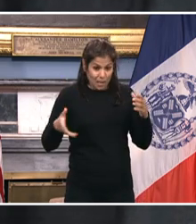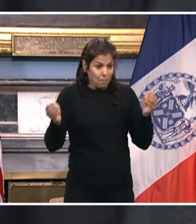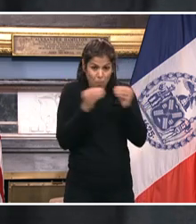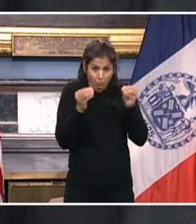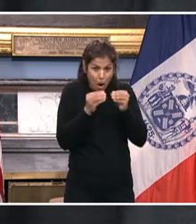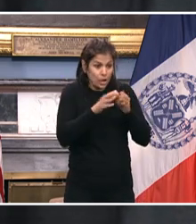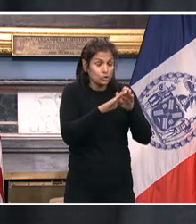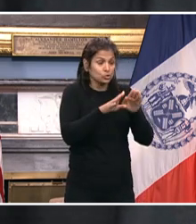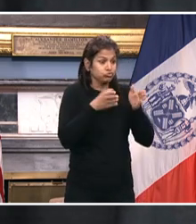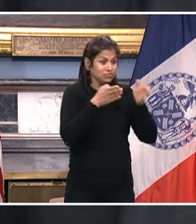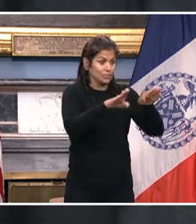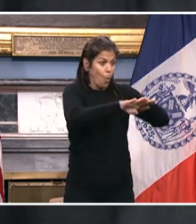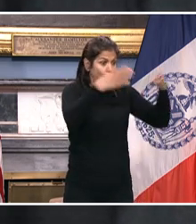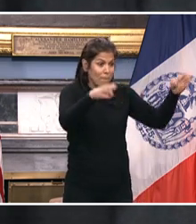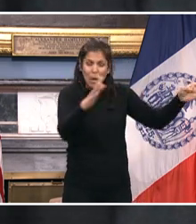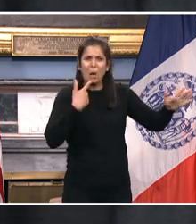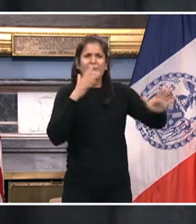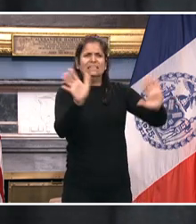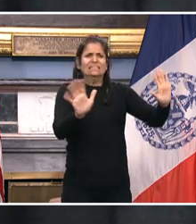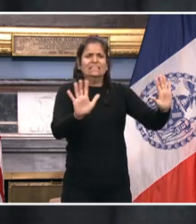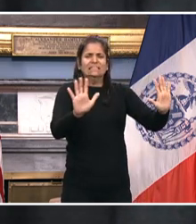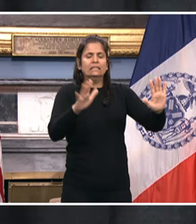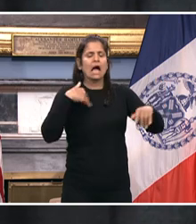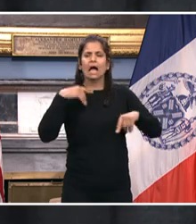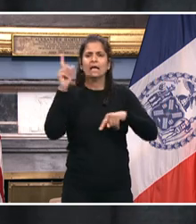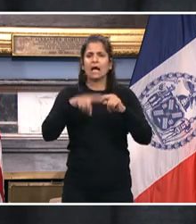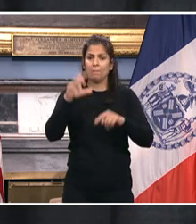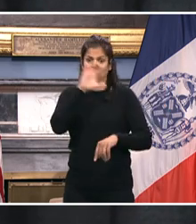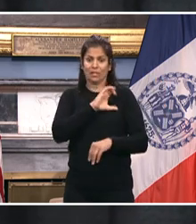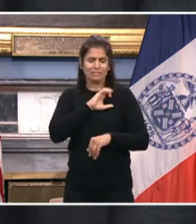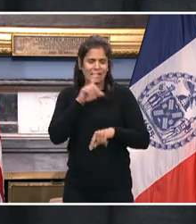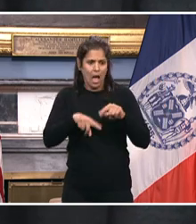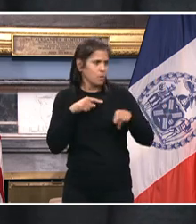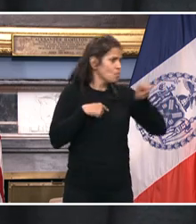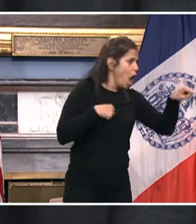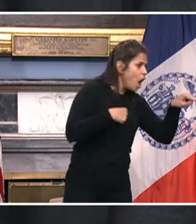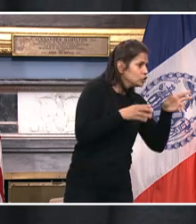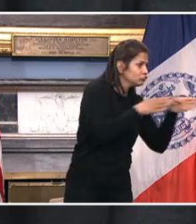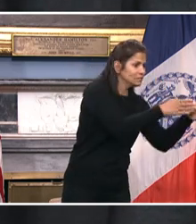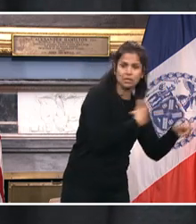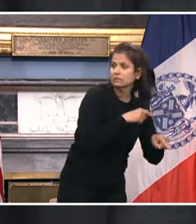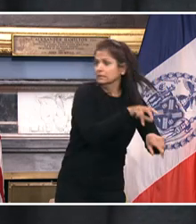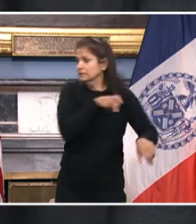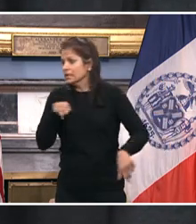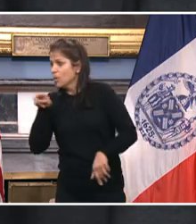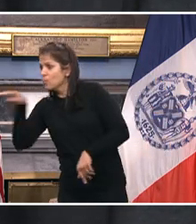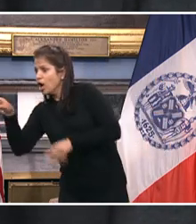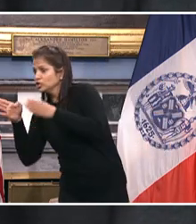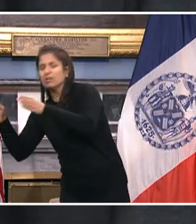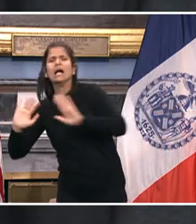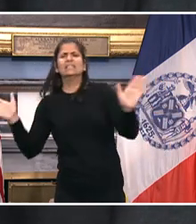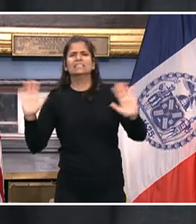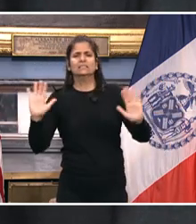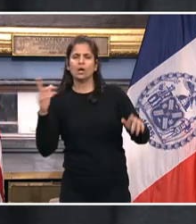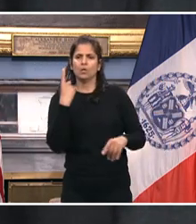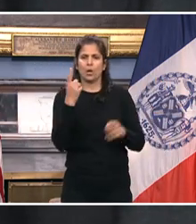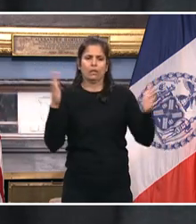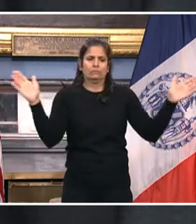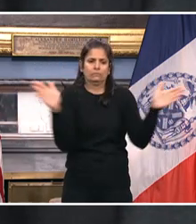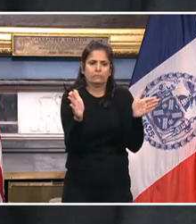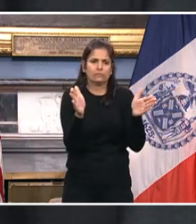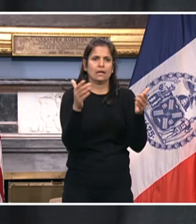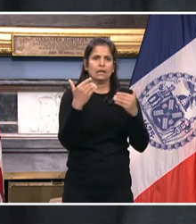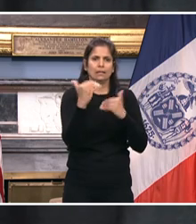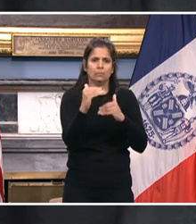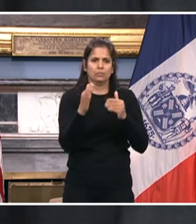going to have the ability to monitor all that and do enforcement. I understand the very logical point. Well, if you open up spaces, it's